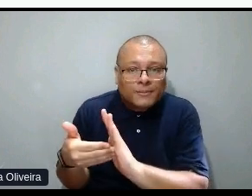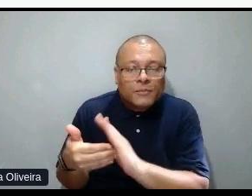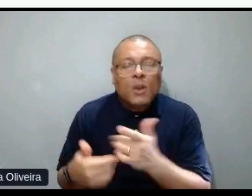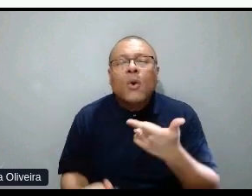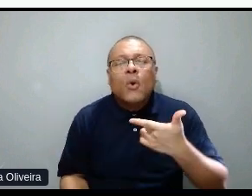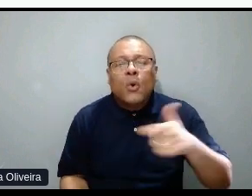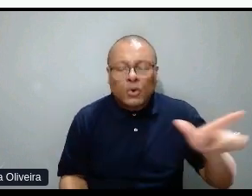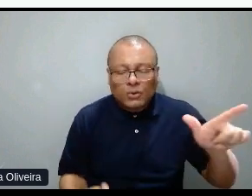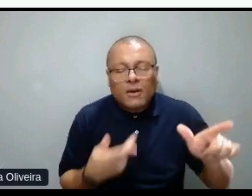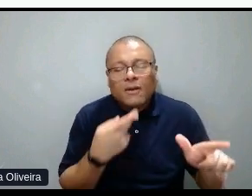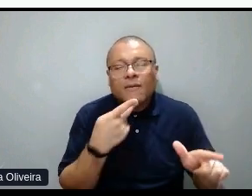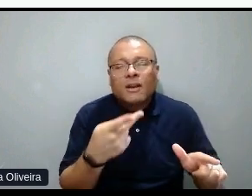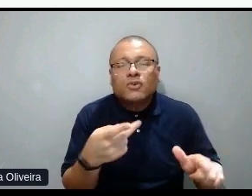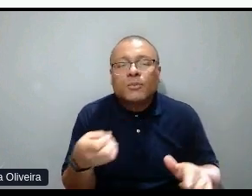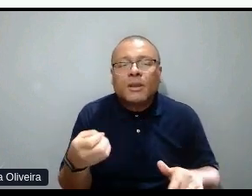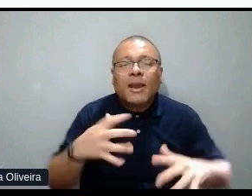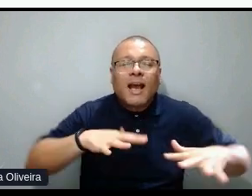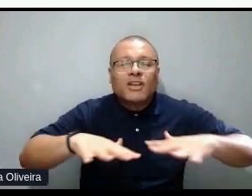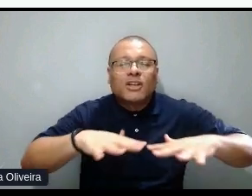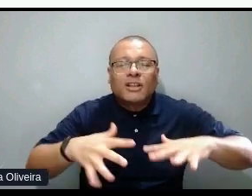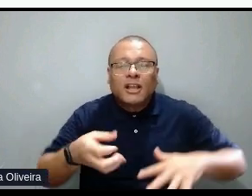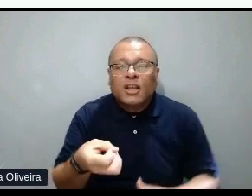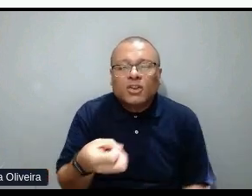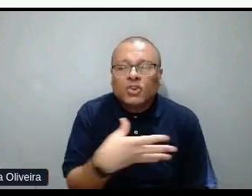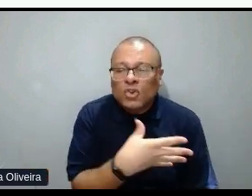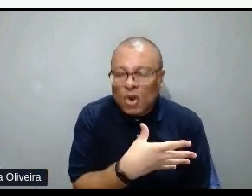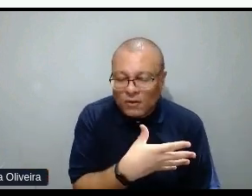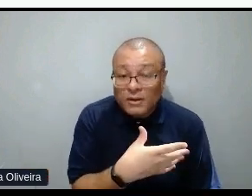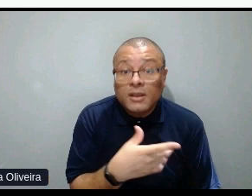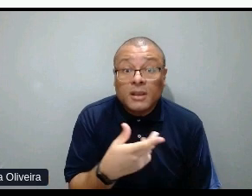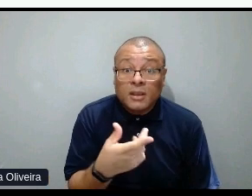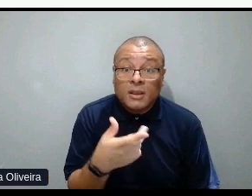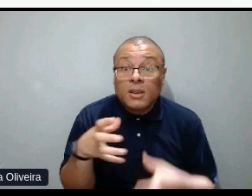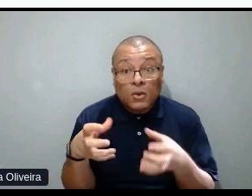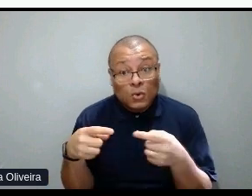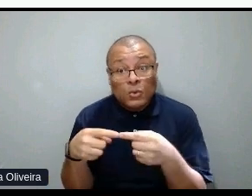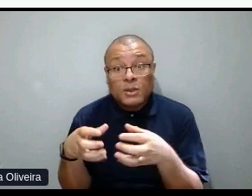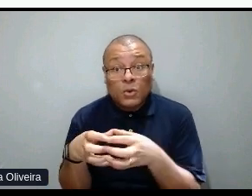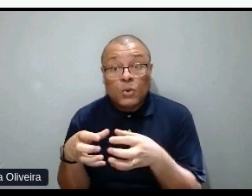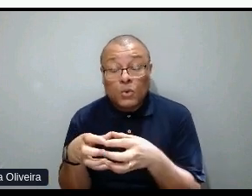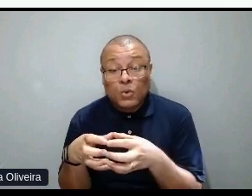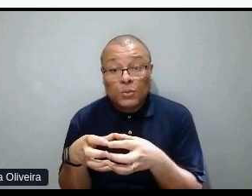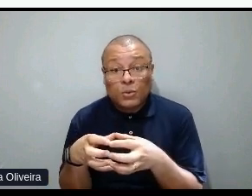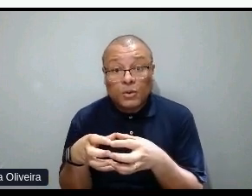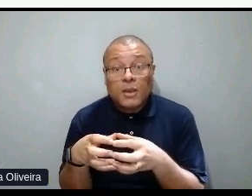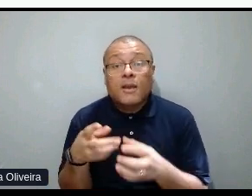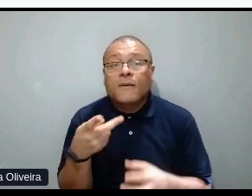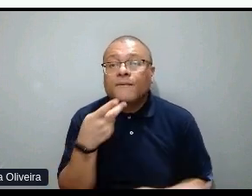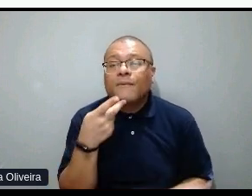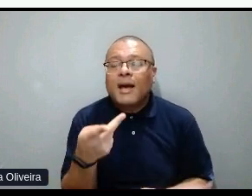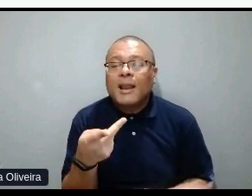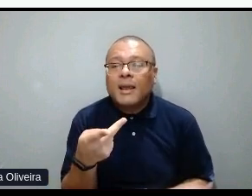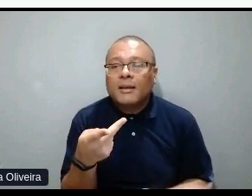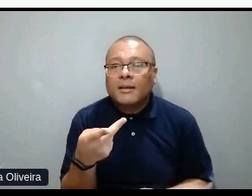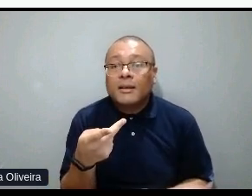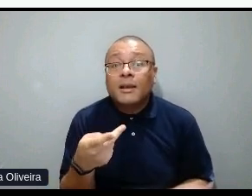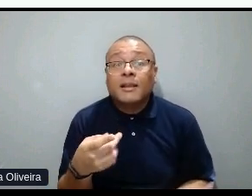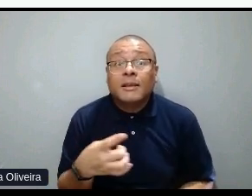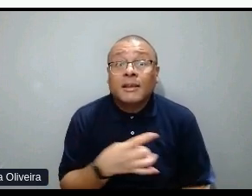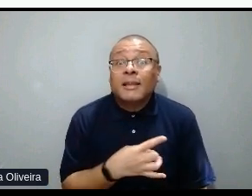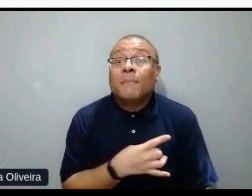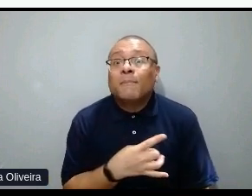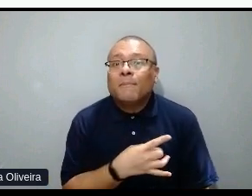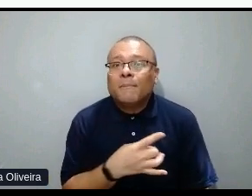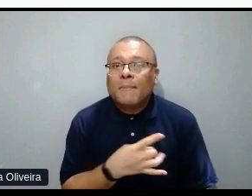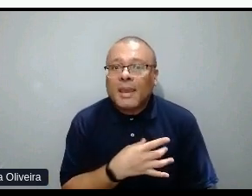the definition that I sometimes work with, especially if I work with teams, is where he talks about not being afraid to